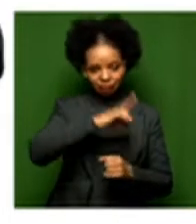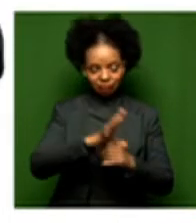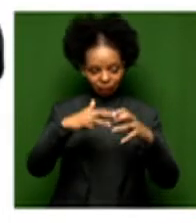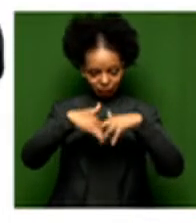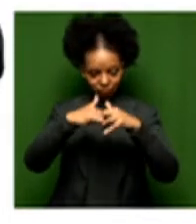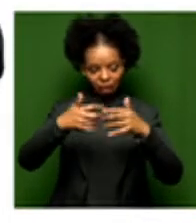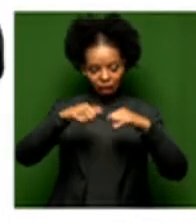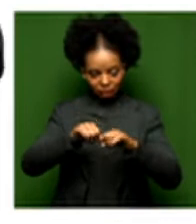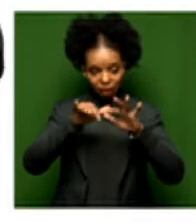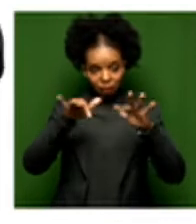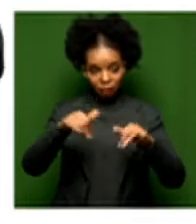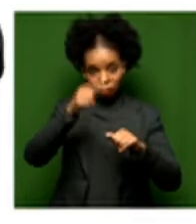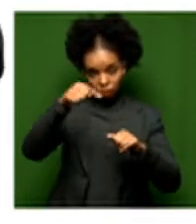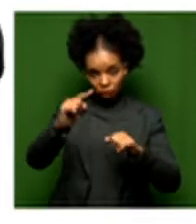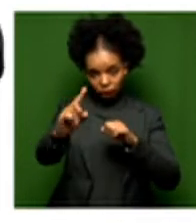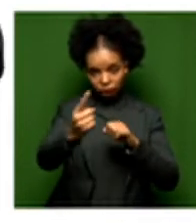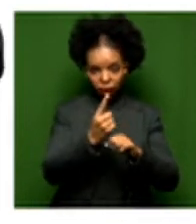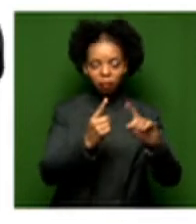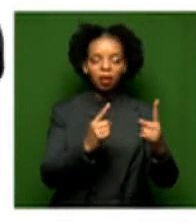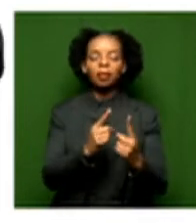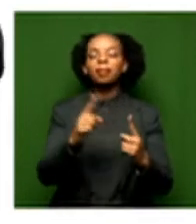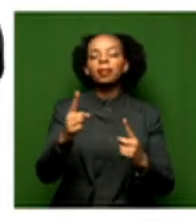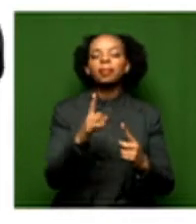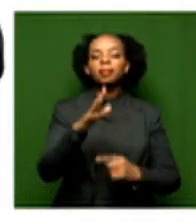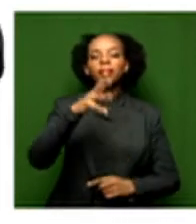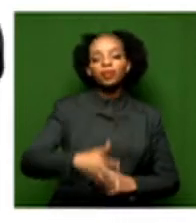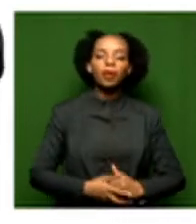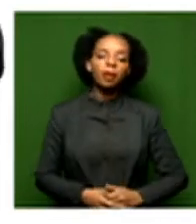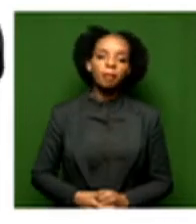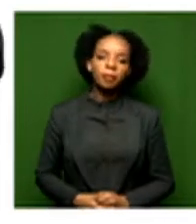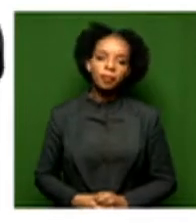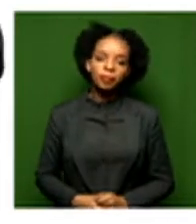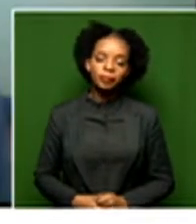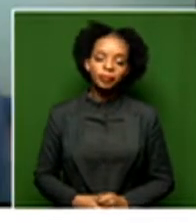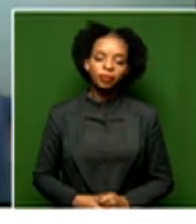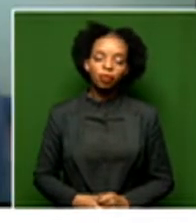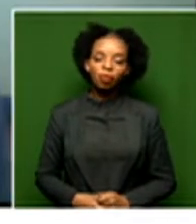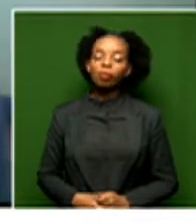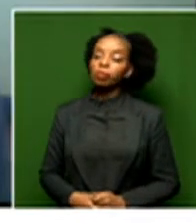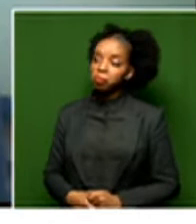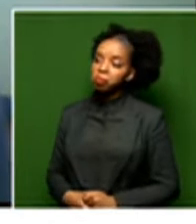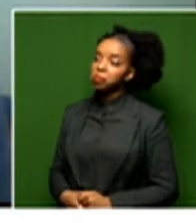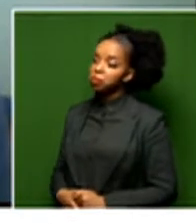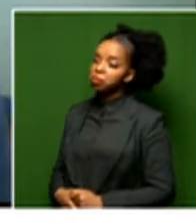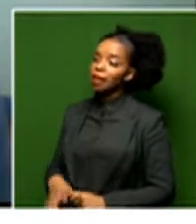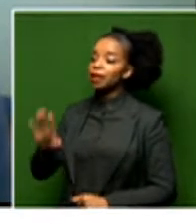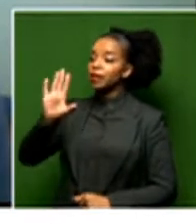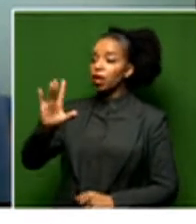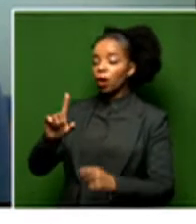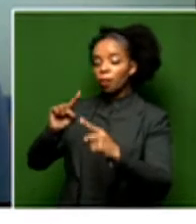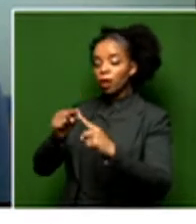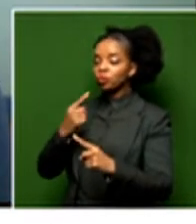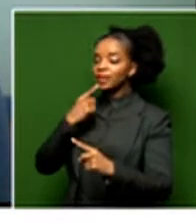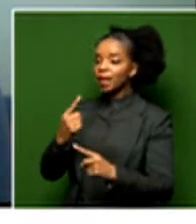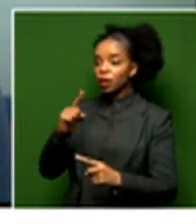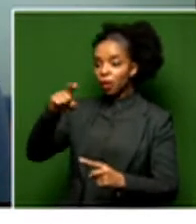The rest will catch up later, because this is not a fast fashion pace. Yeah. You know, I quite take your point that you need to be a